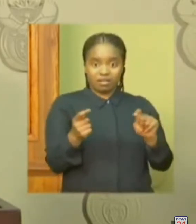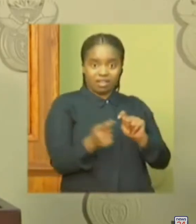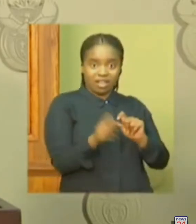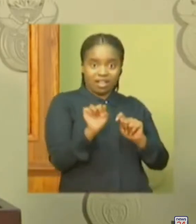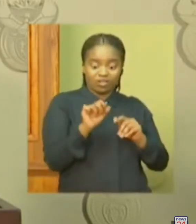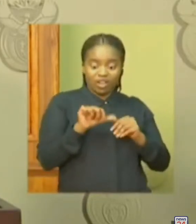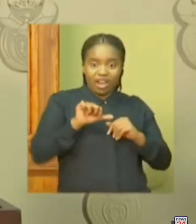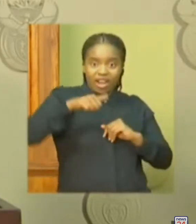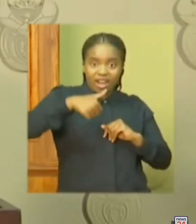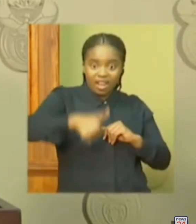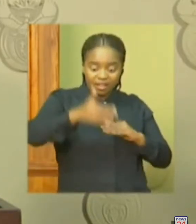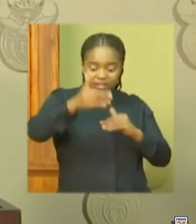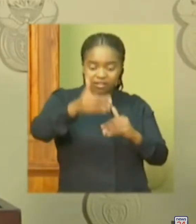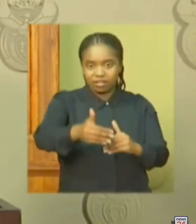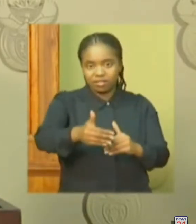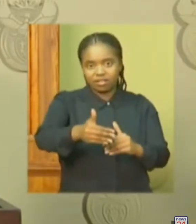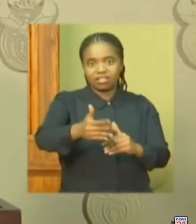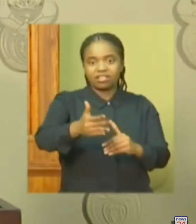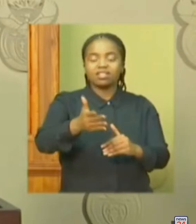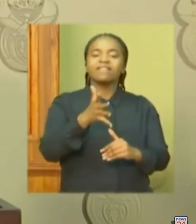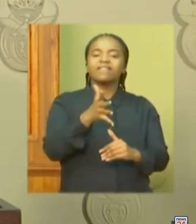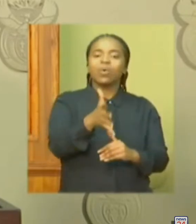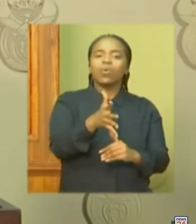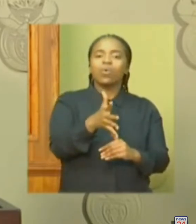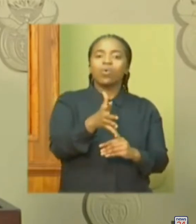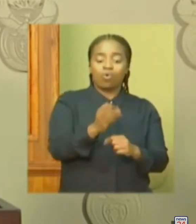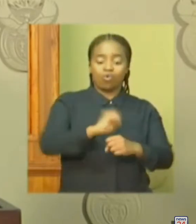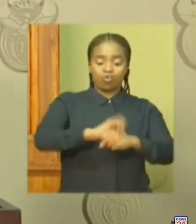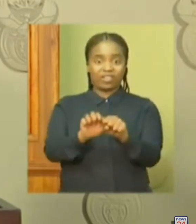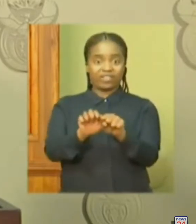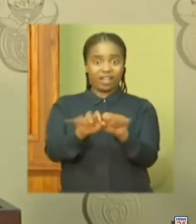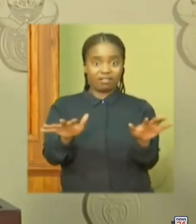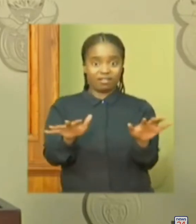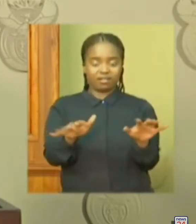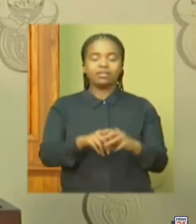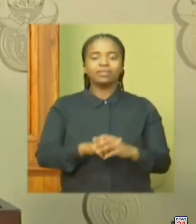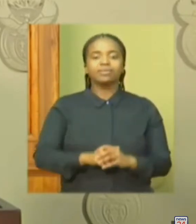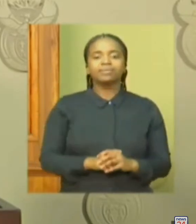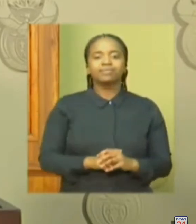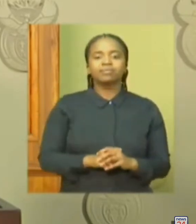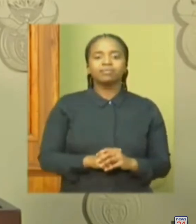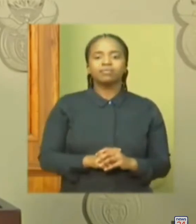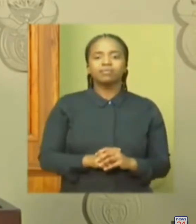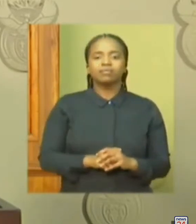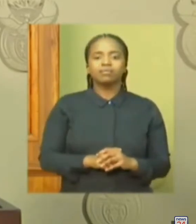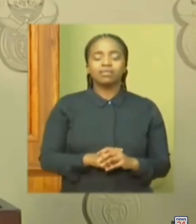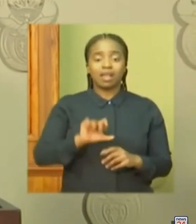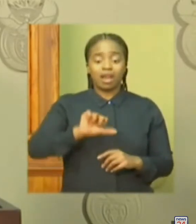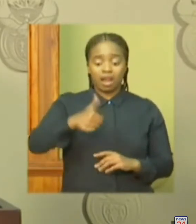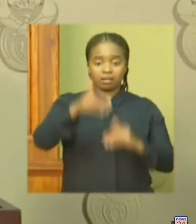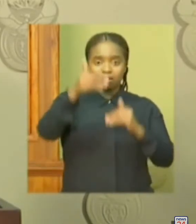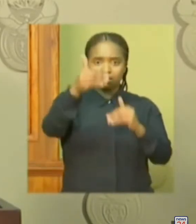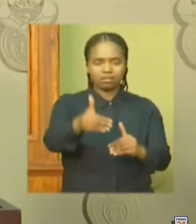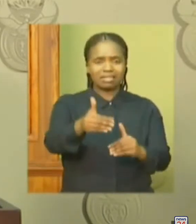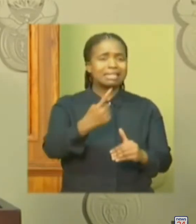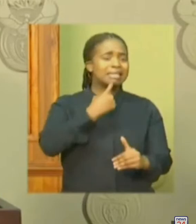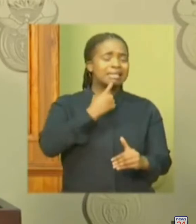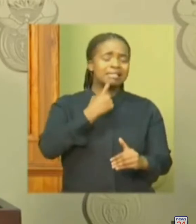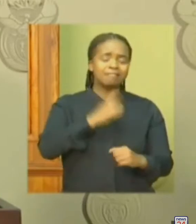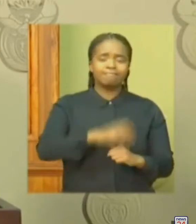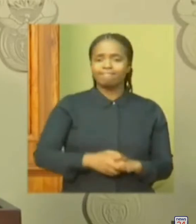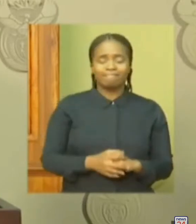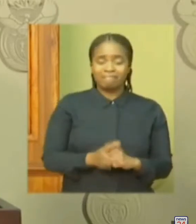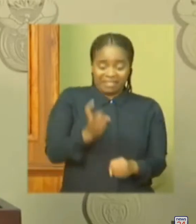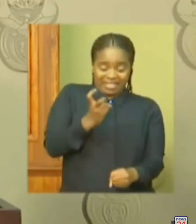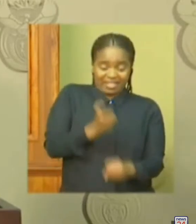next phase of the coronavirus response will in many ways be more difficult